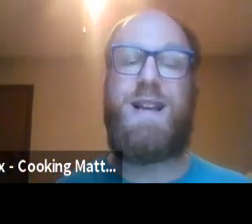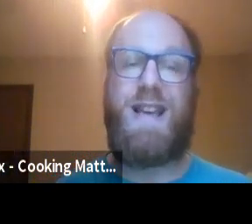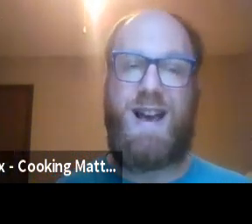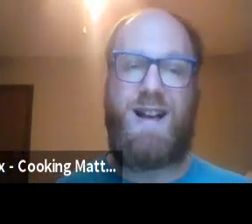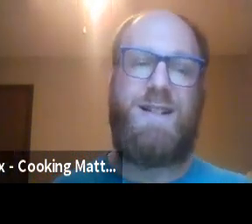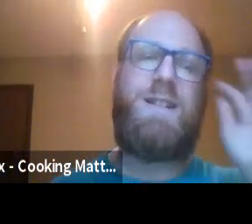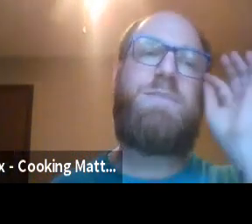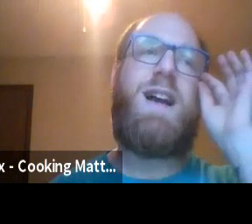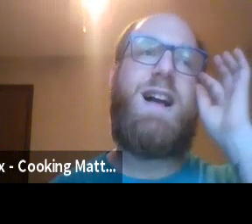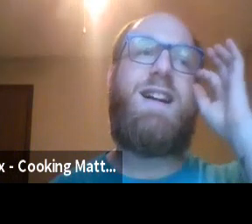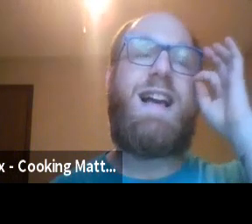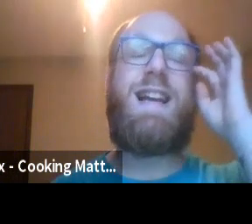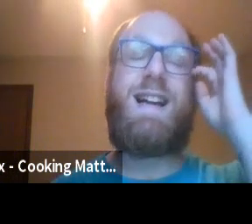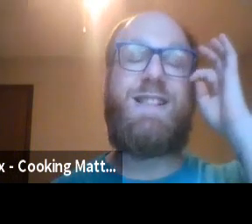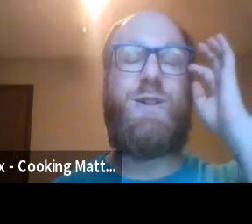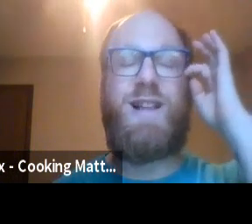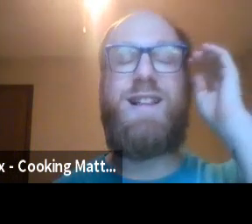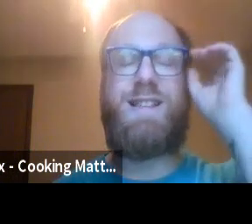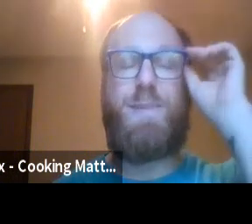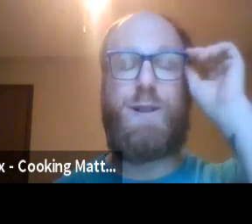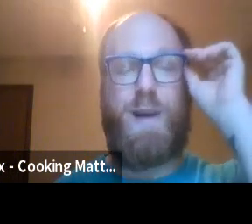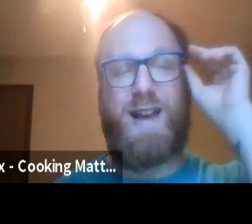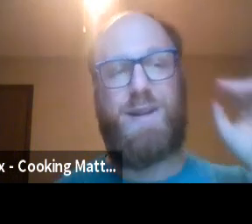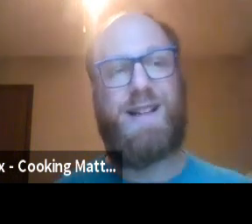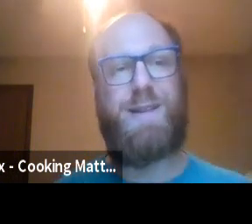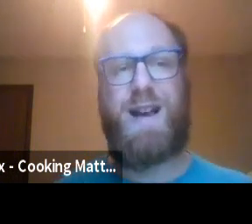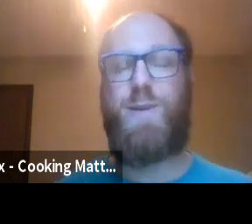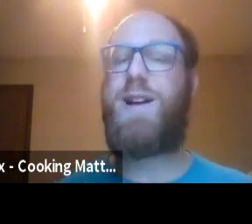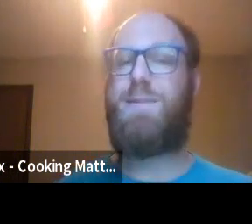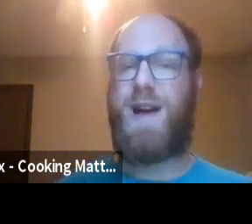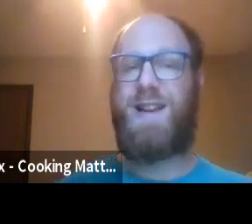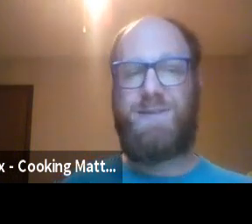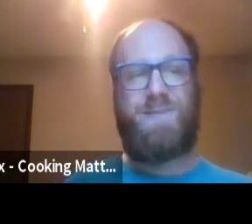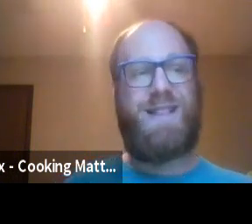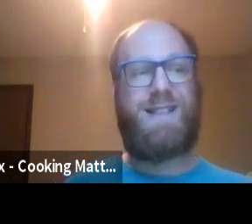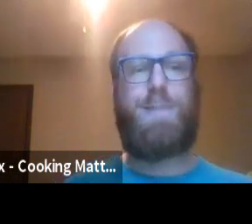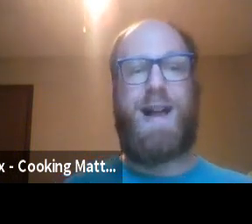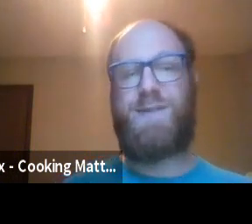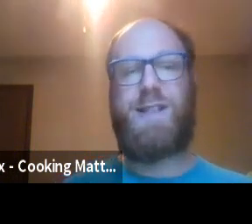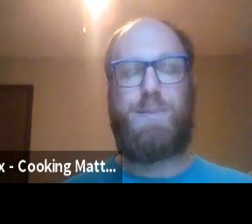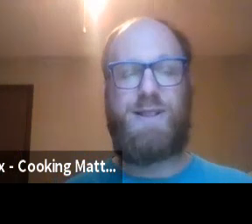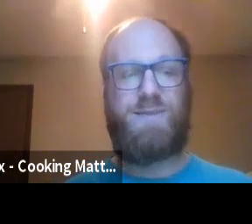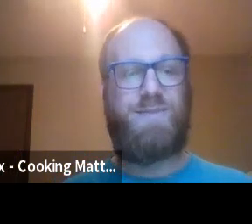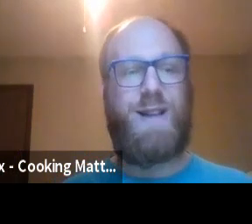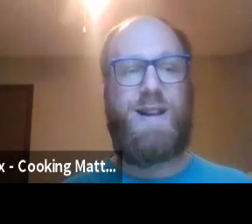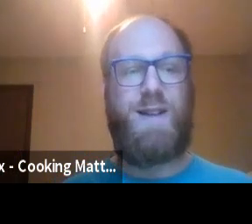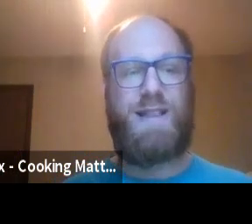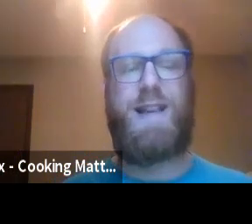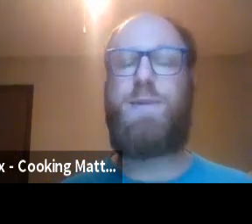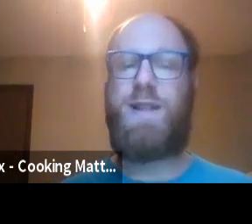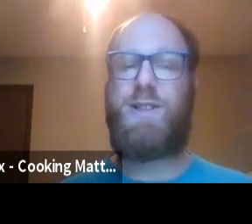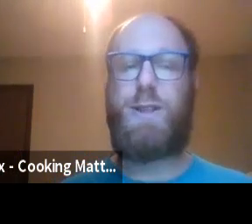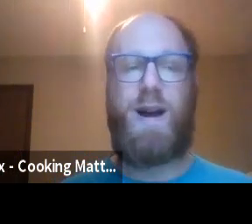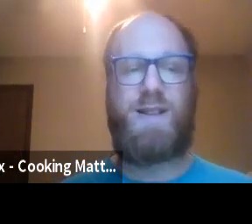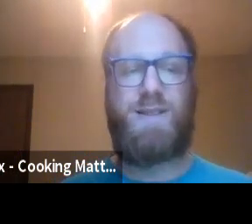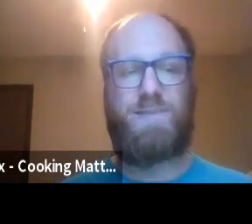And I'm like, yeah. And I actually do a lot less impulse buying because I'm not walking by delicious bags of chips. I would have to